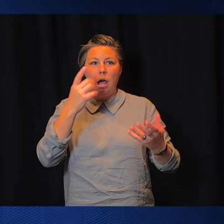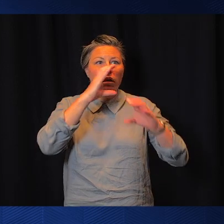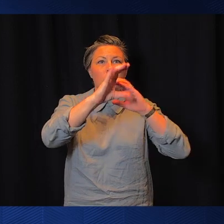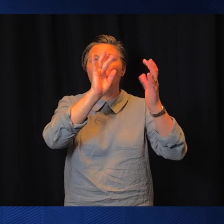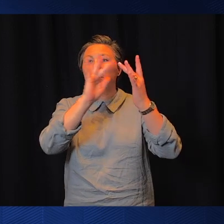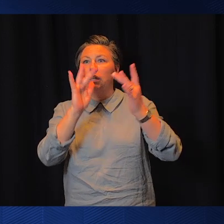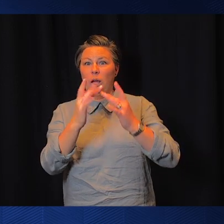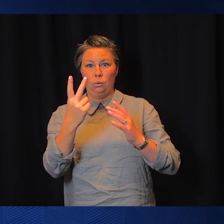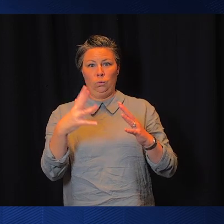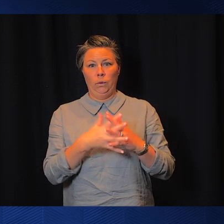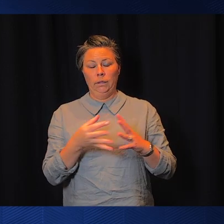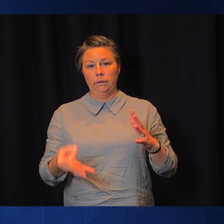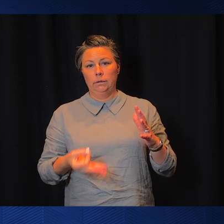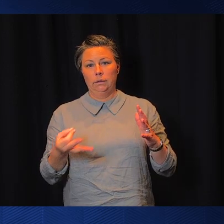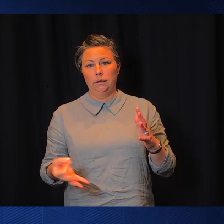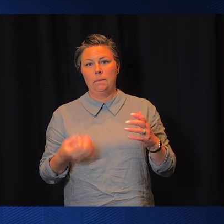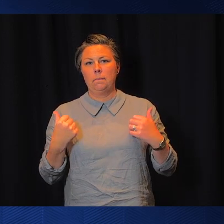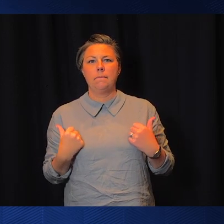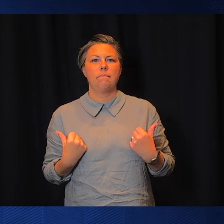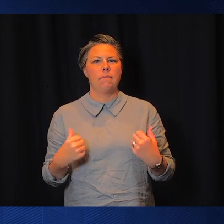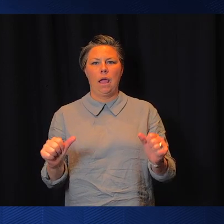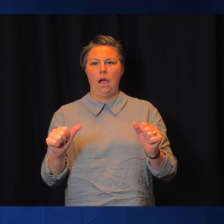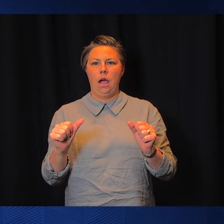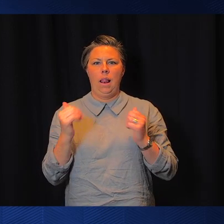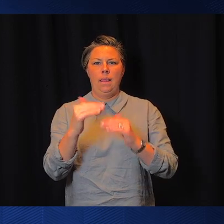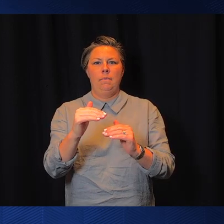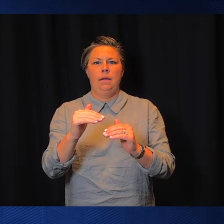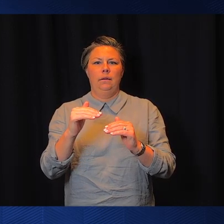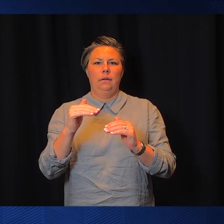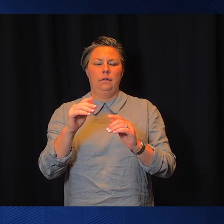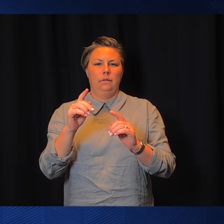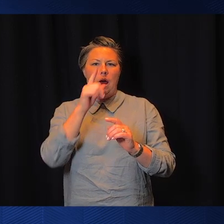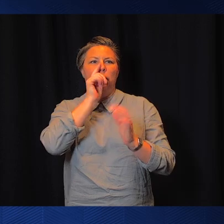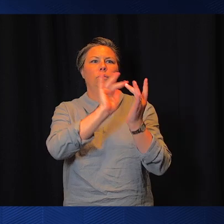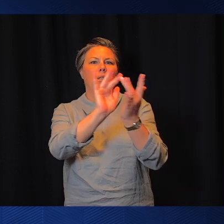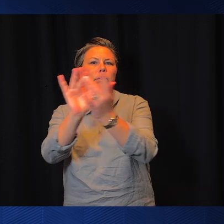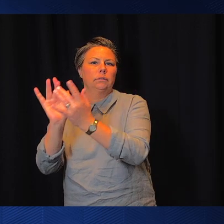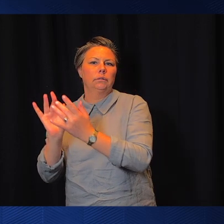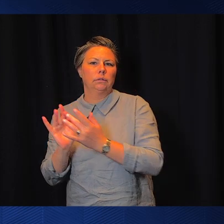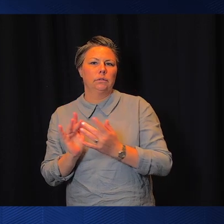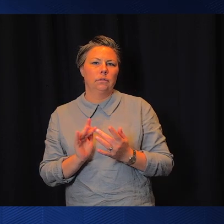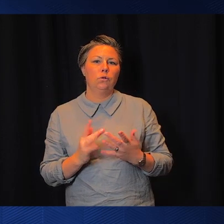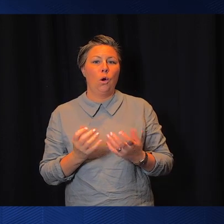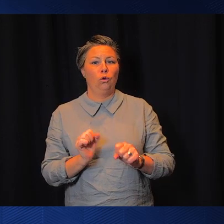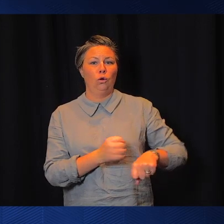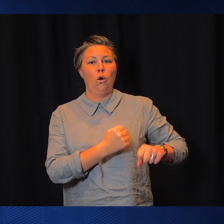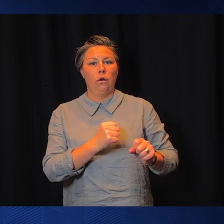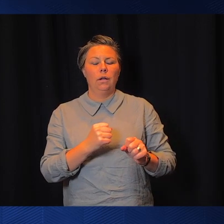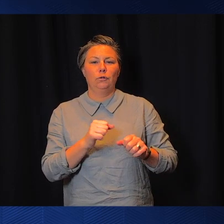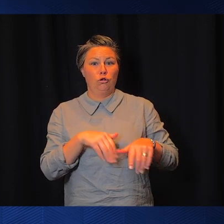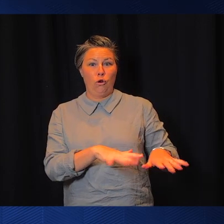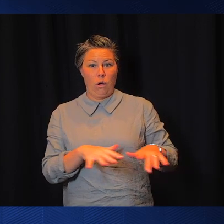started connecting, but then very limited. Yeah? So the response that Tonga usually have through